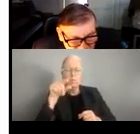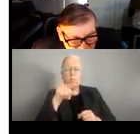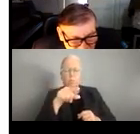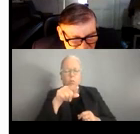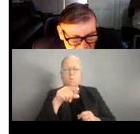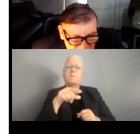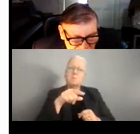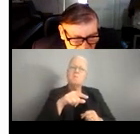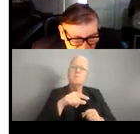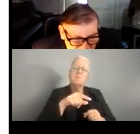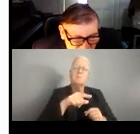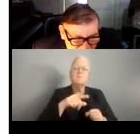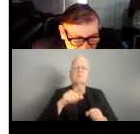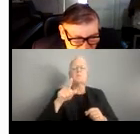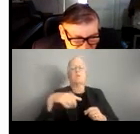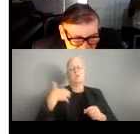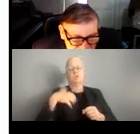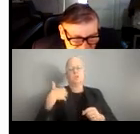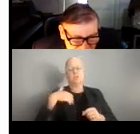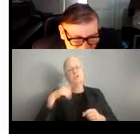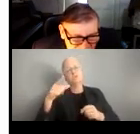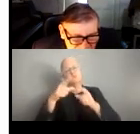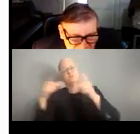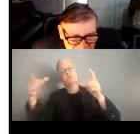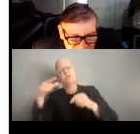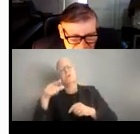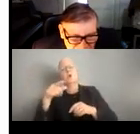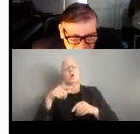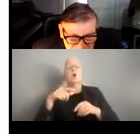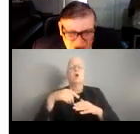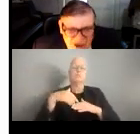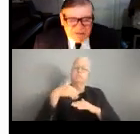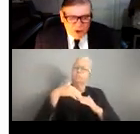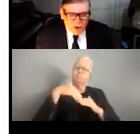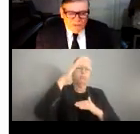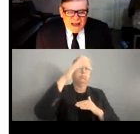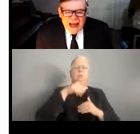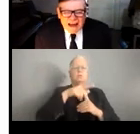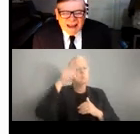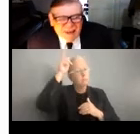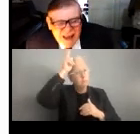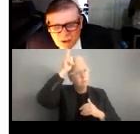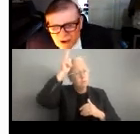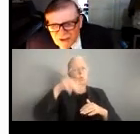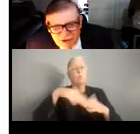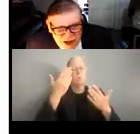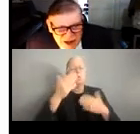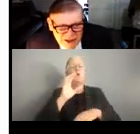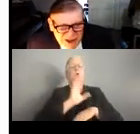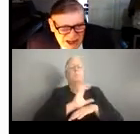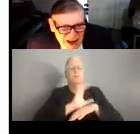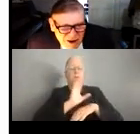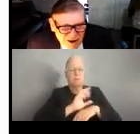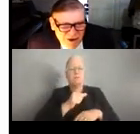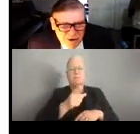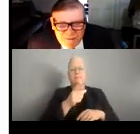quite large, much larger than Peru or Colombia. And the others are very small. And again, they're all in the green